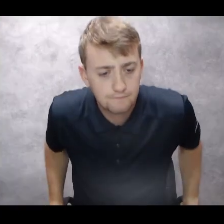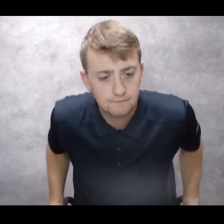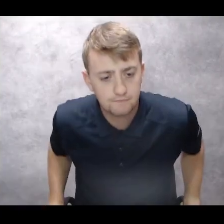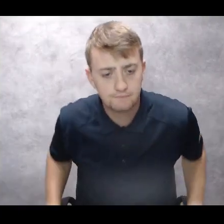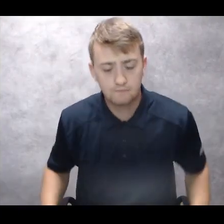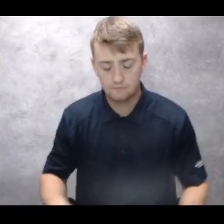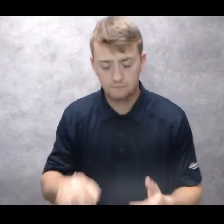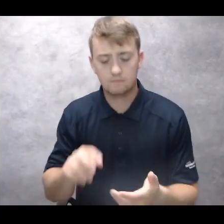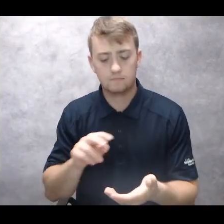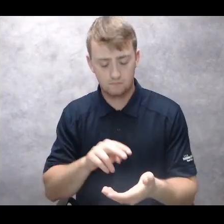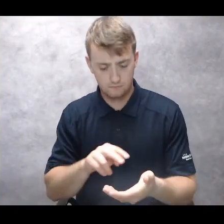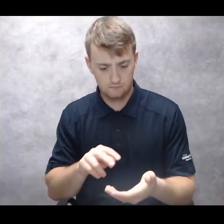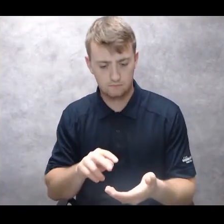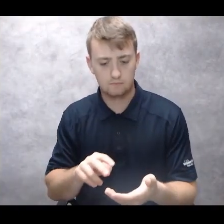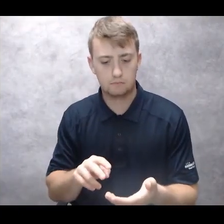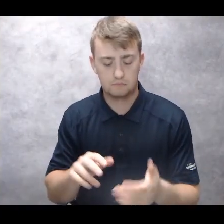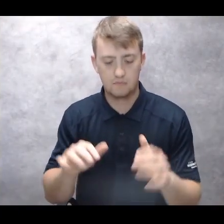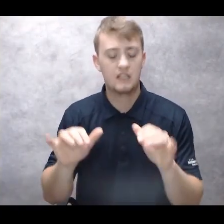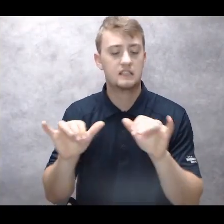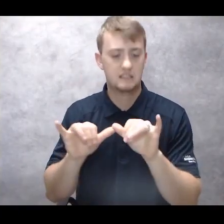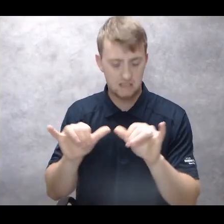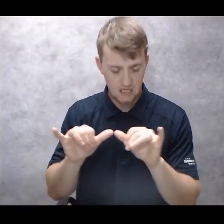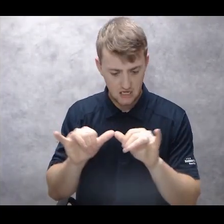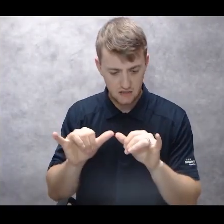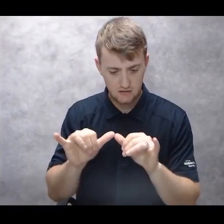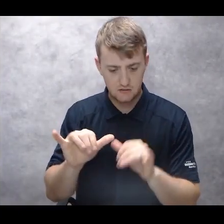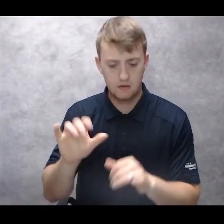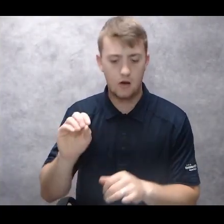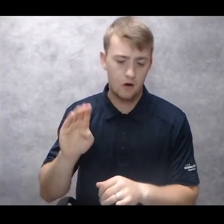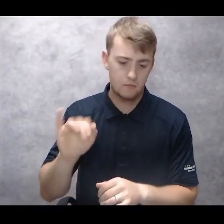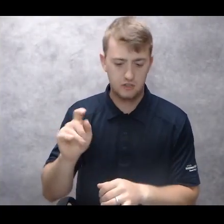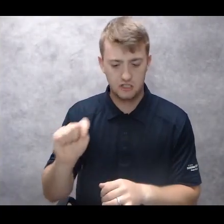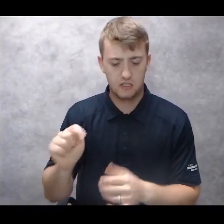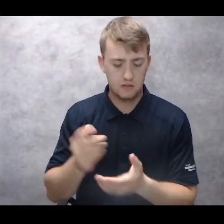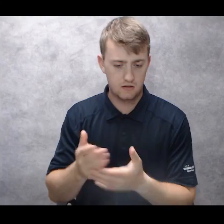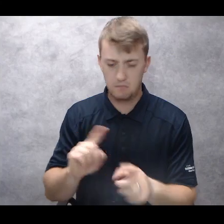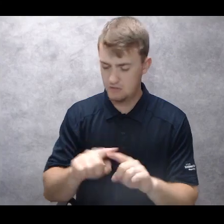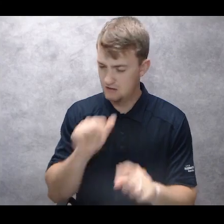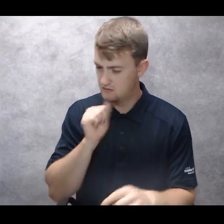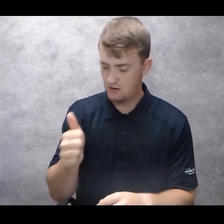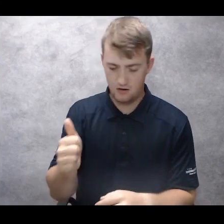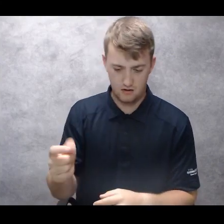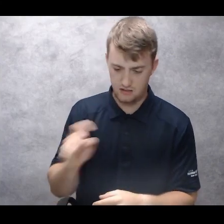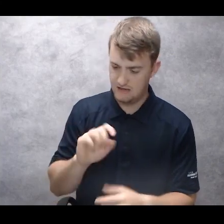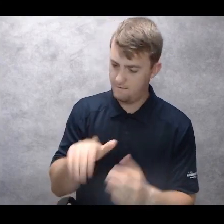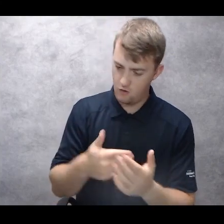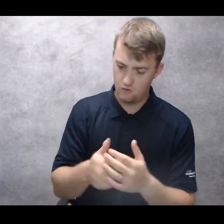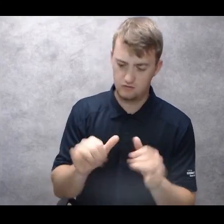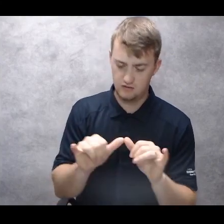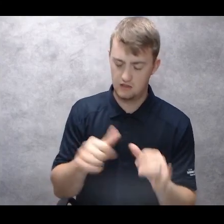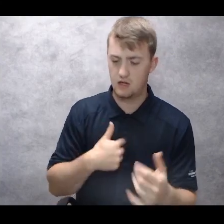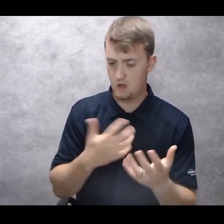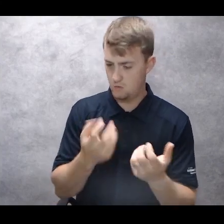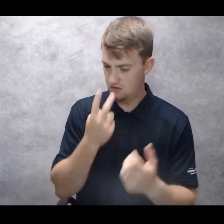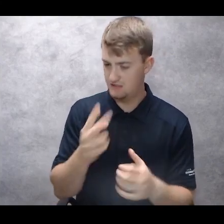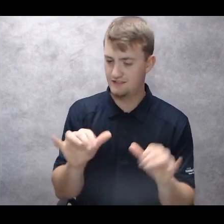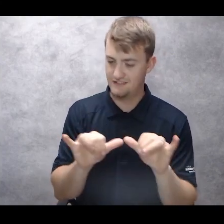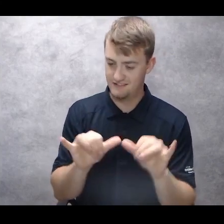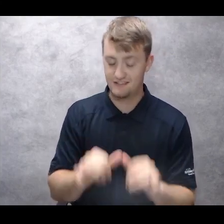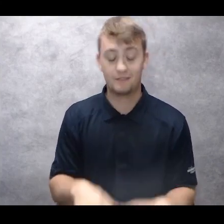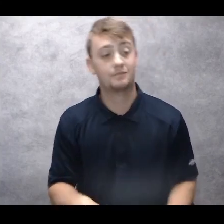Um, the size of the objects, but they Mhm. don't give us all the sizes. I want to see the